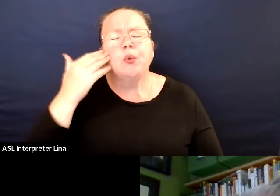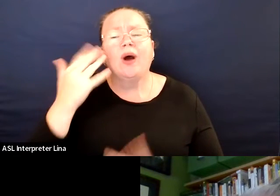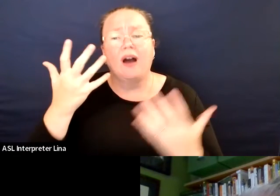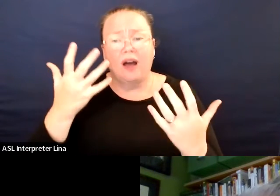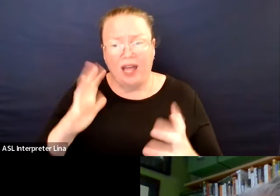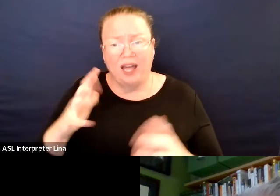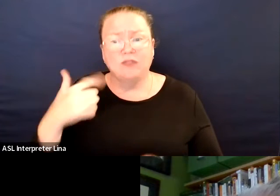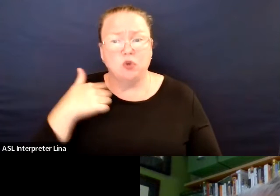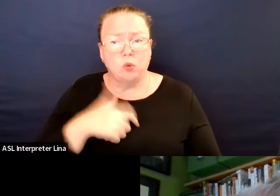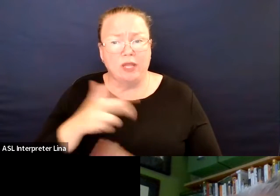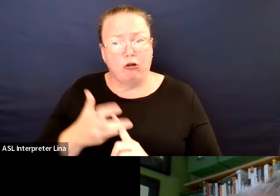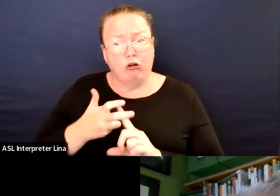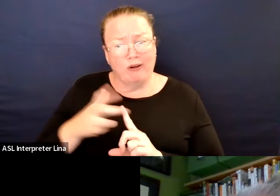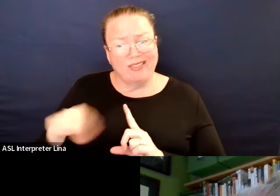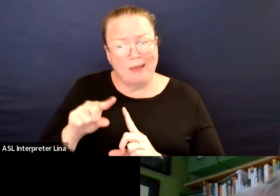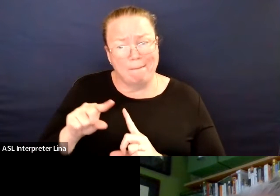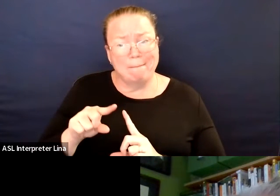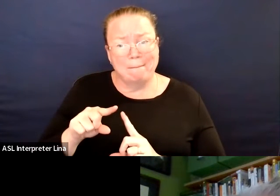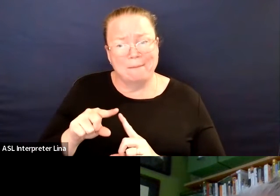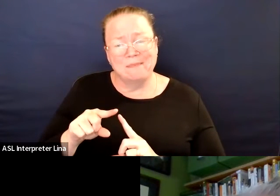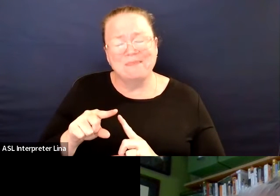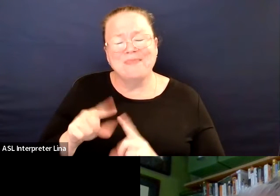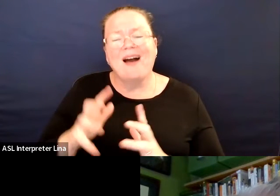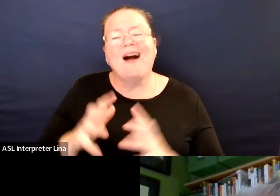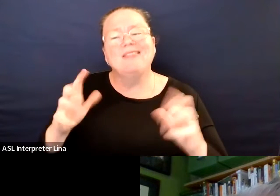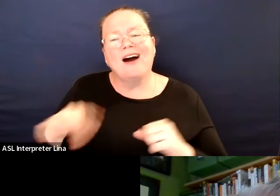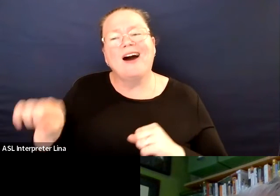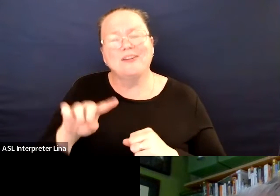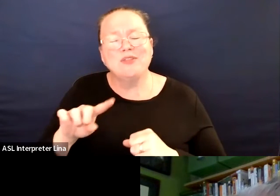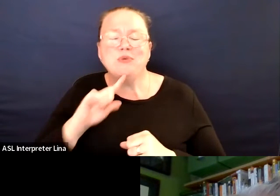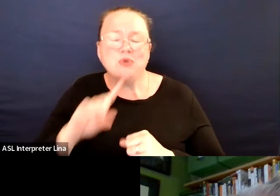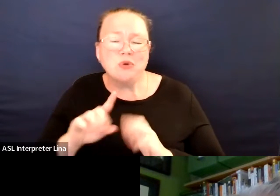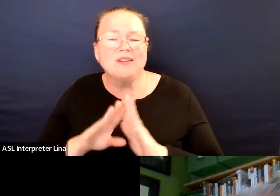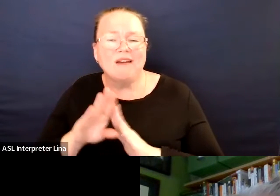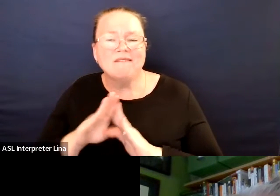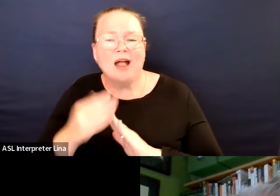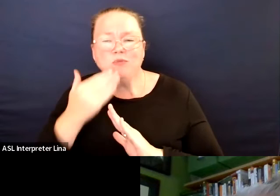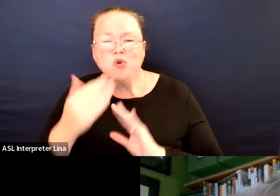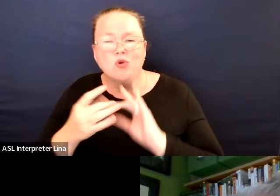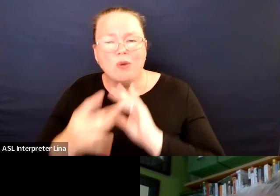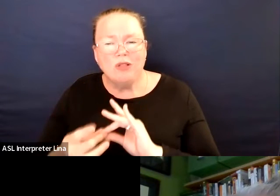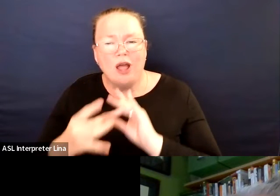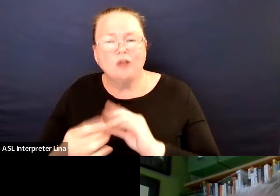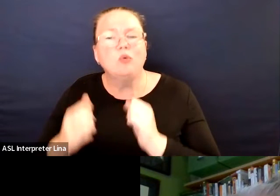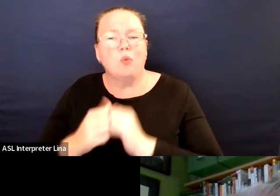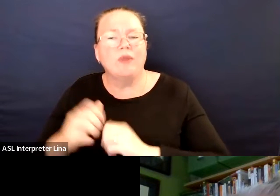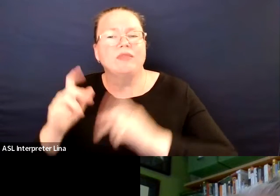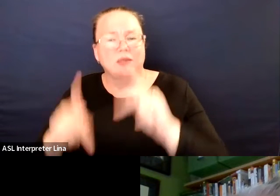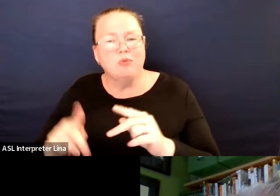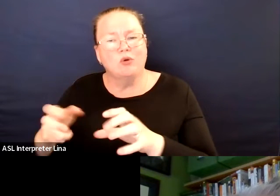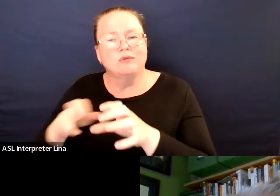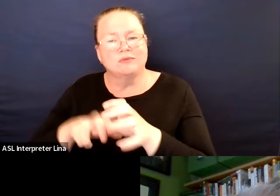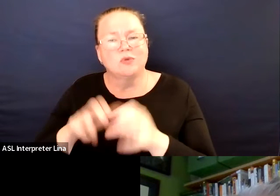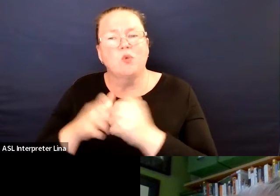we hook them, Linda, a lot of them really build great relationships with the person they're giving rides